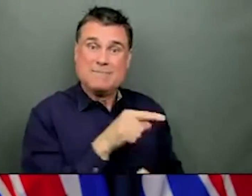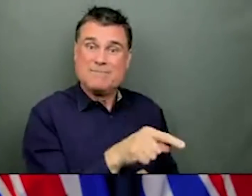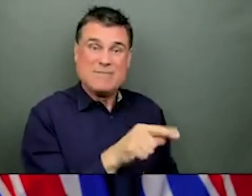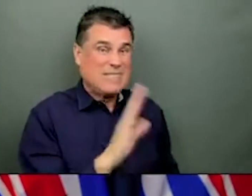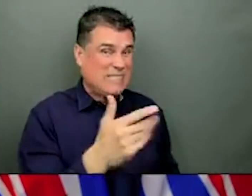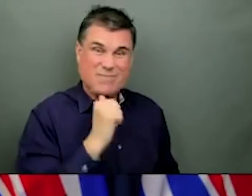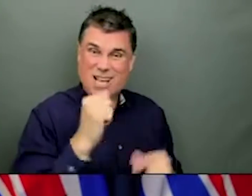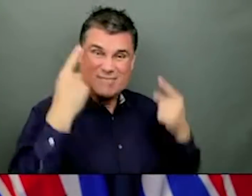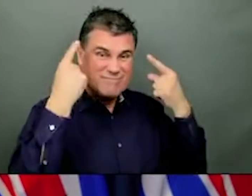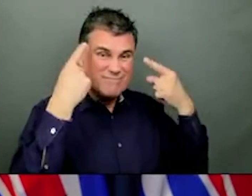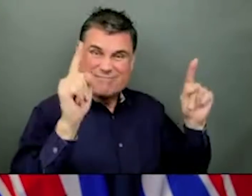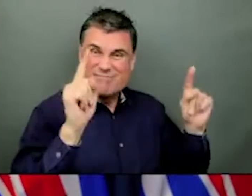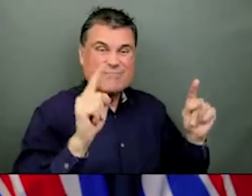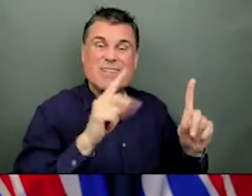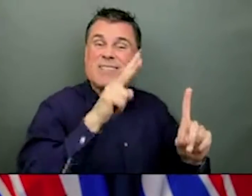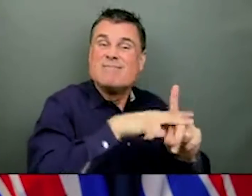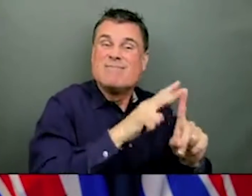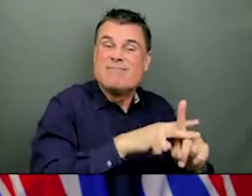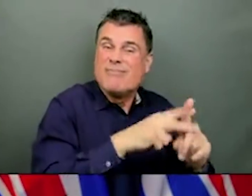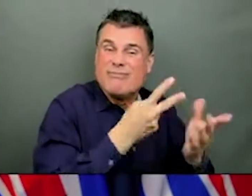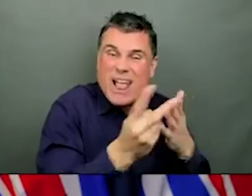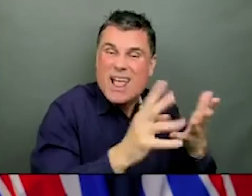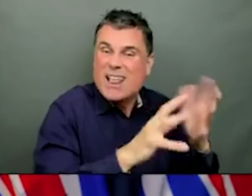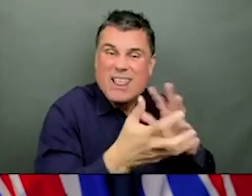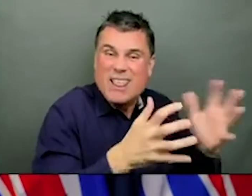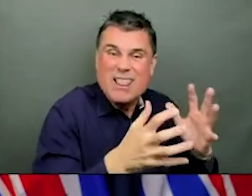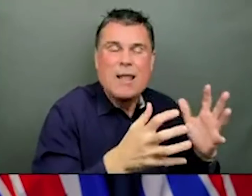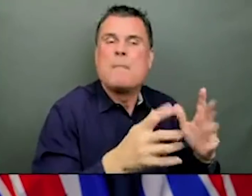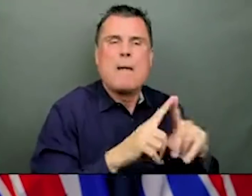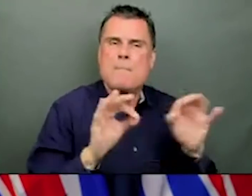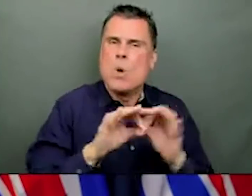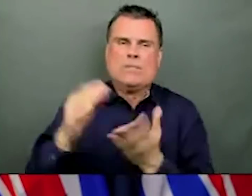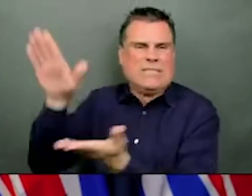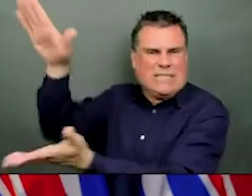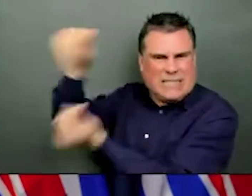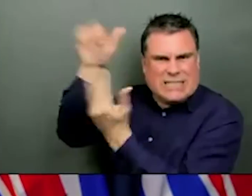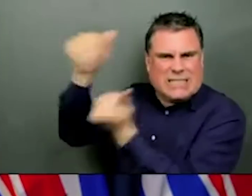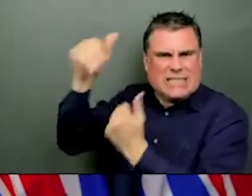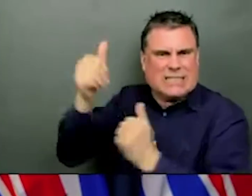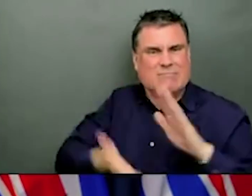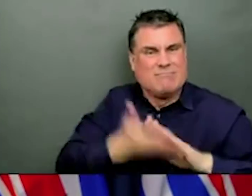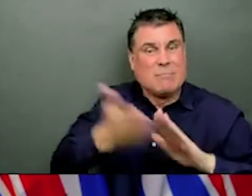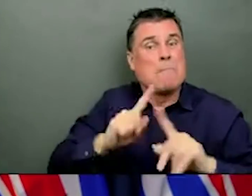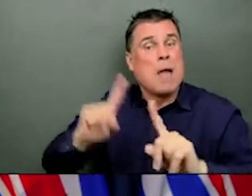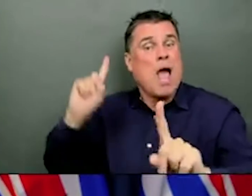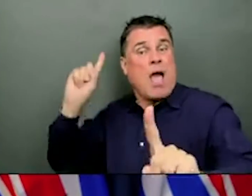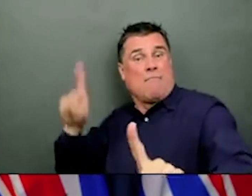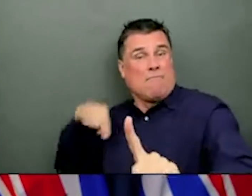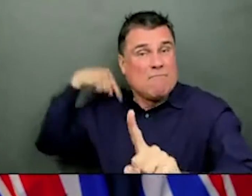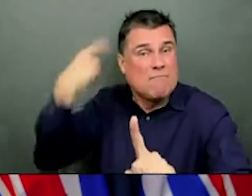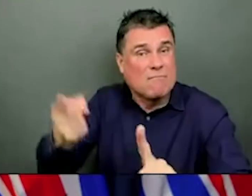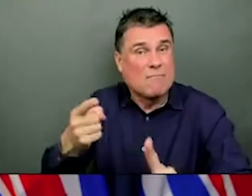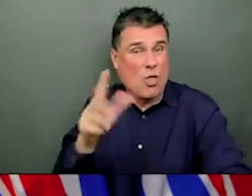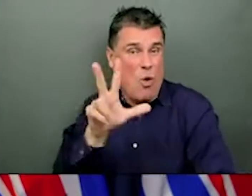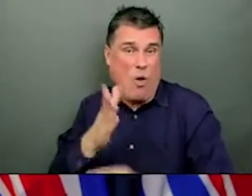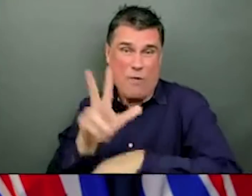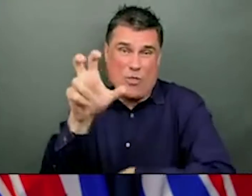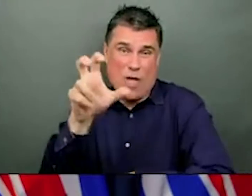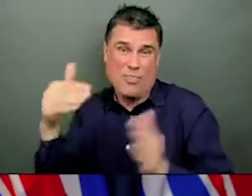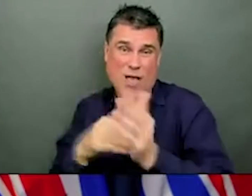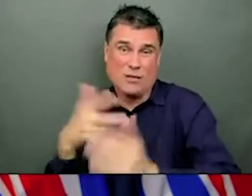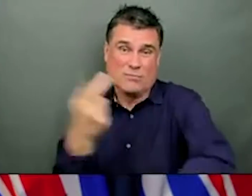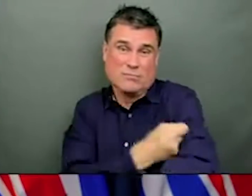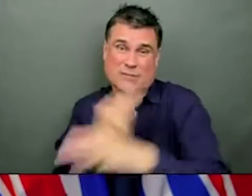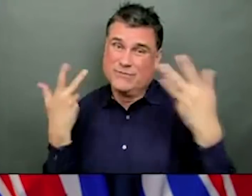to vaccinate British Columbians, over 300,000 already, and hundreds of thousands of more before the end of this month. Tanya, do you have a